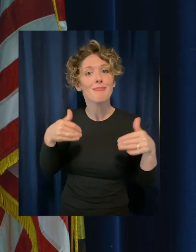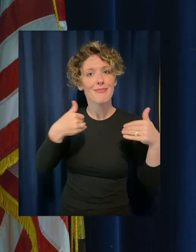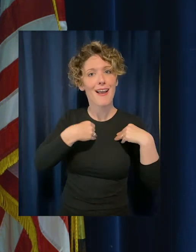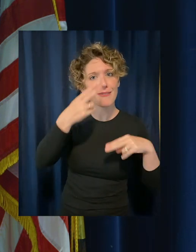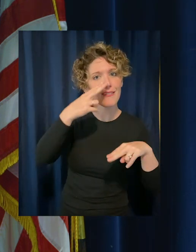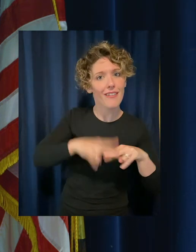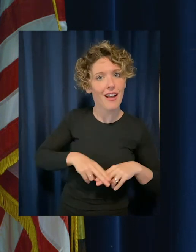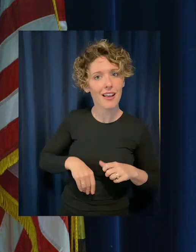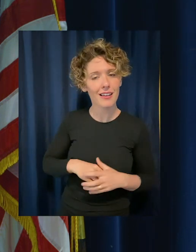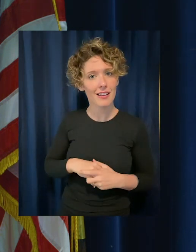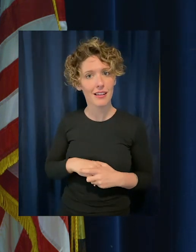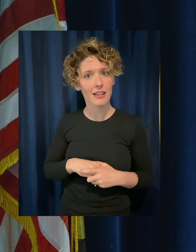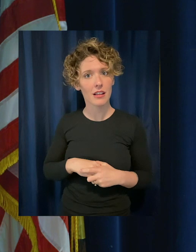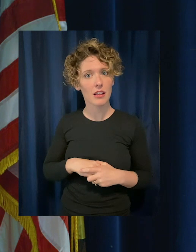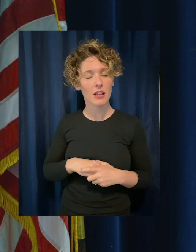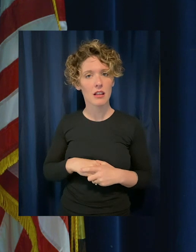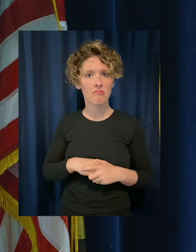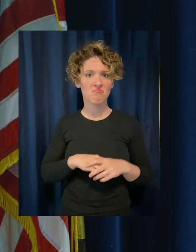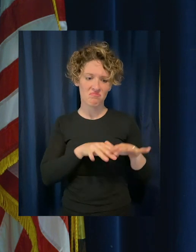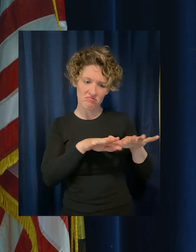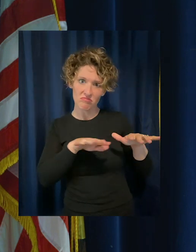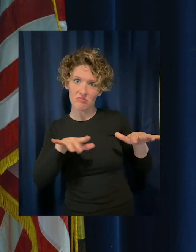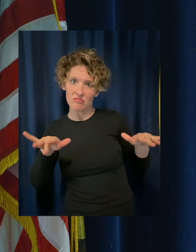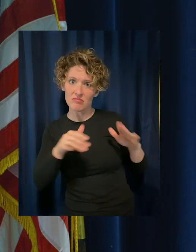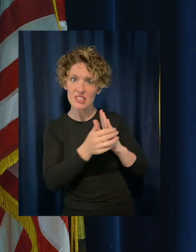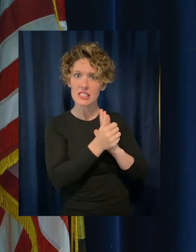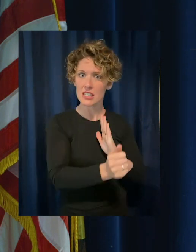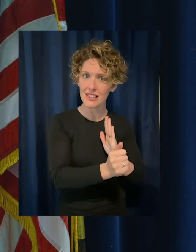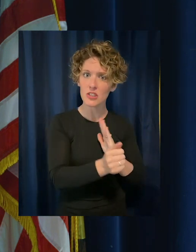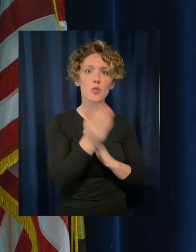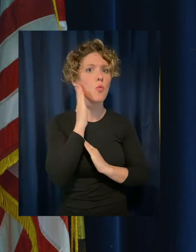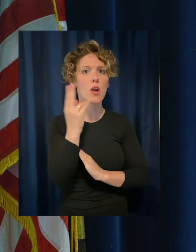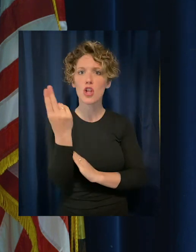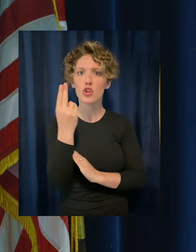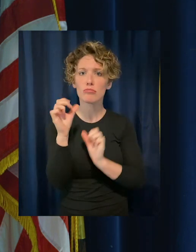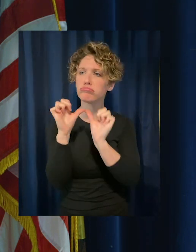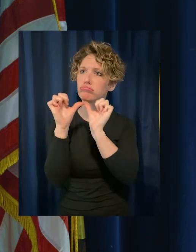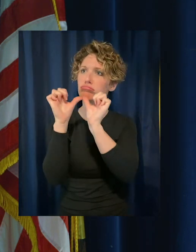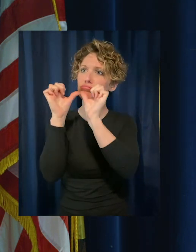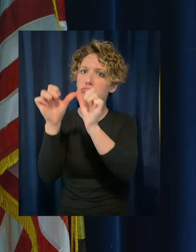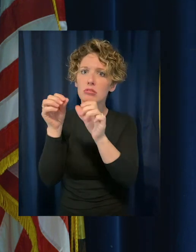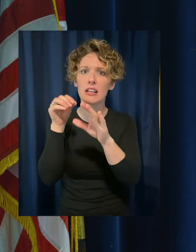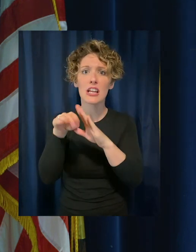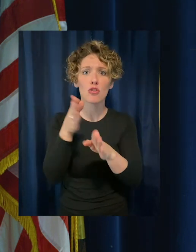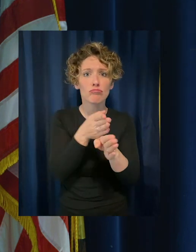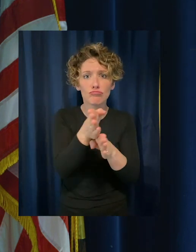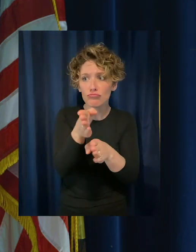path you choose. And you have them ready to go.